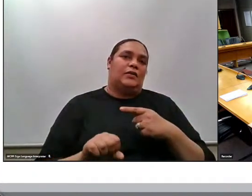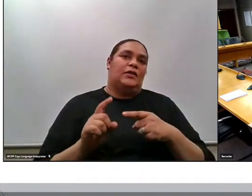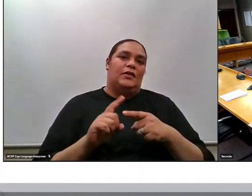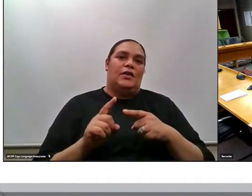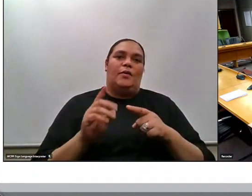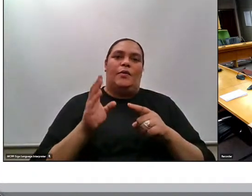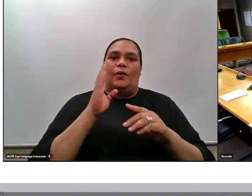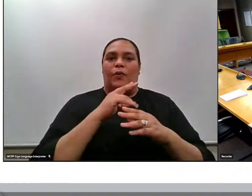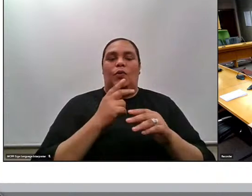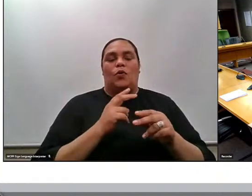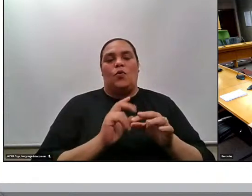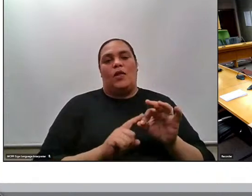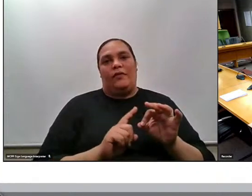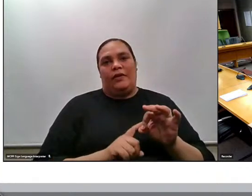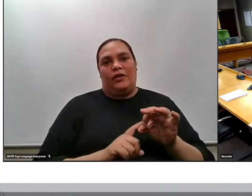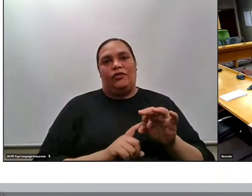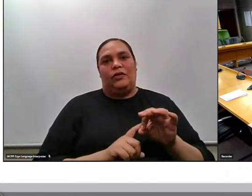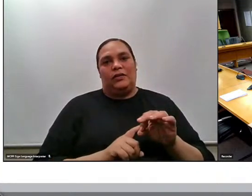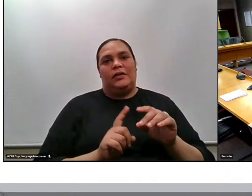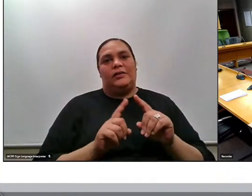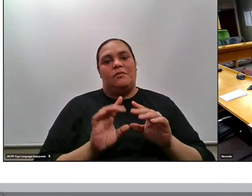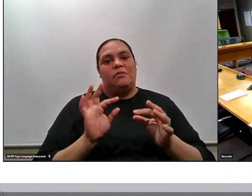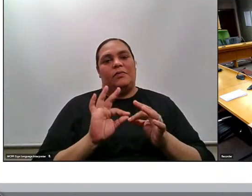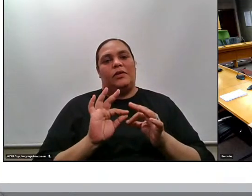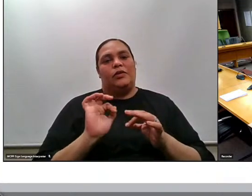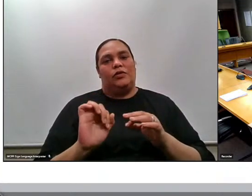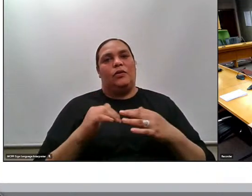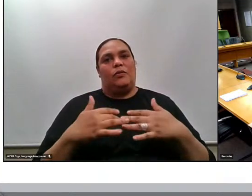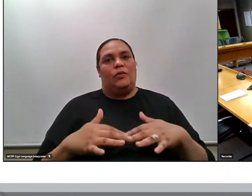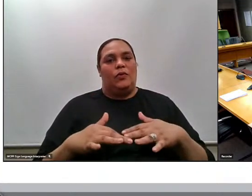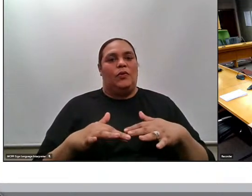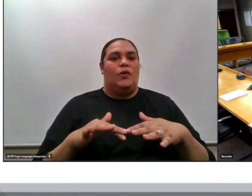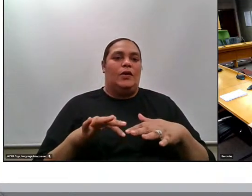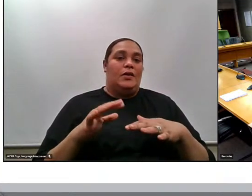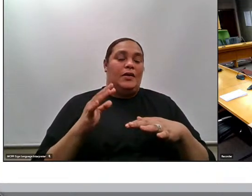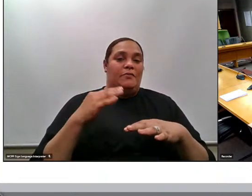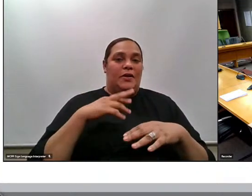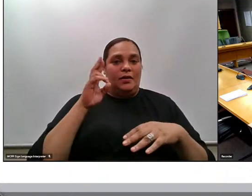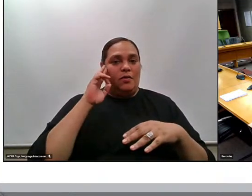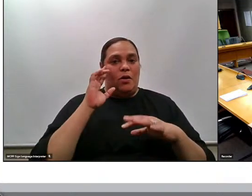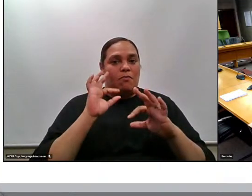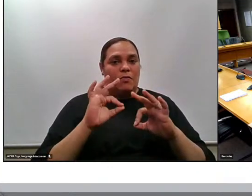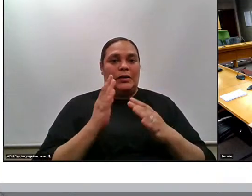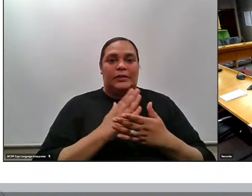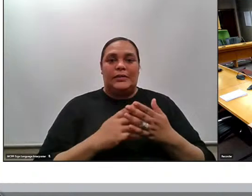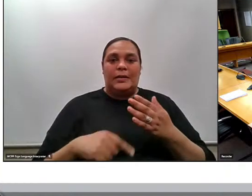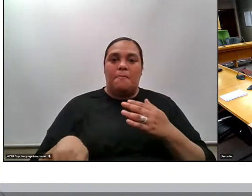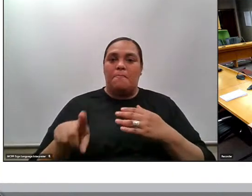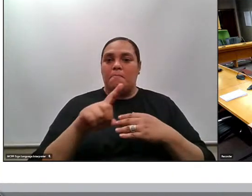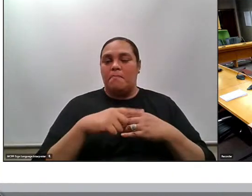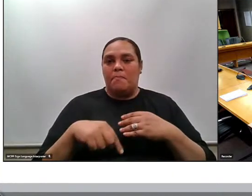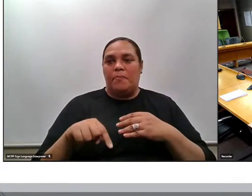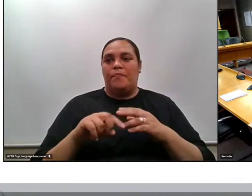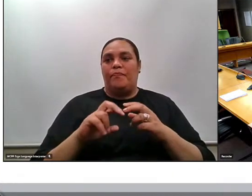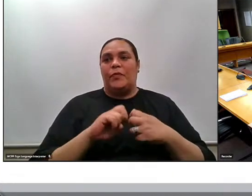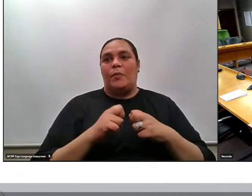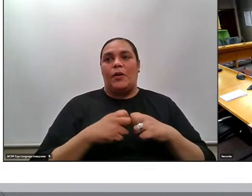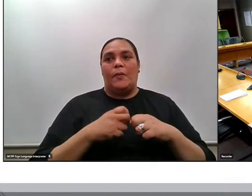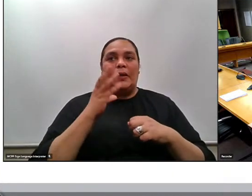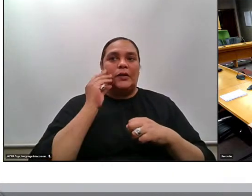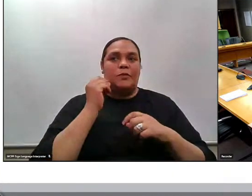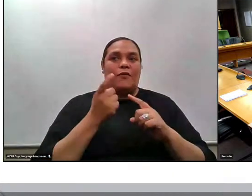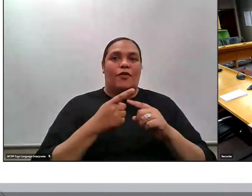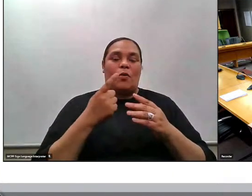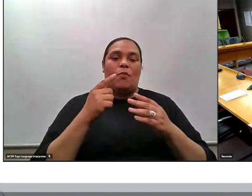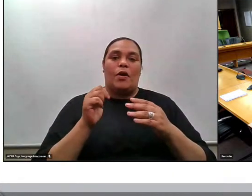no qualifications. And particularly, if I recall correctly, some of the problems experienced by the